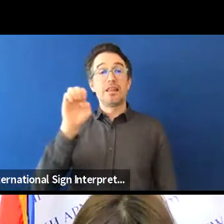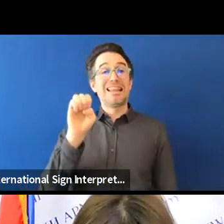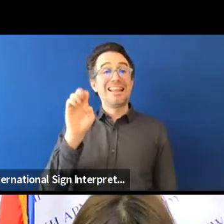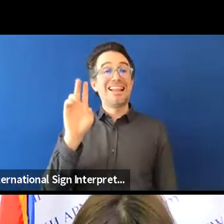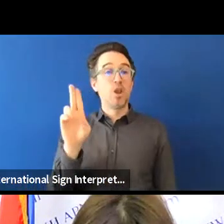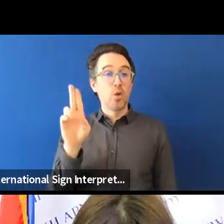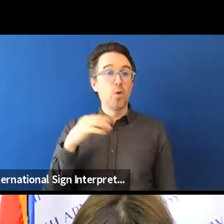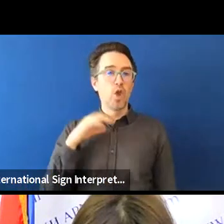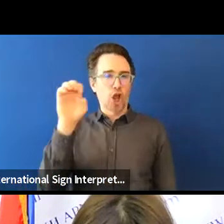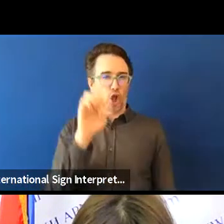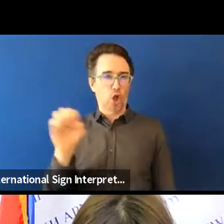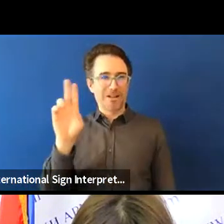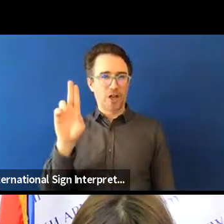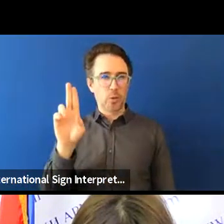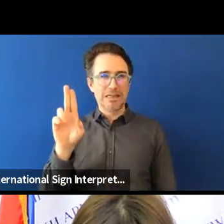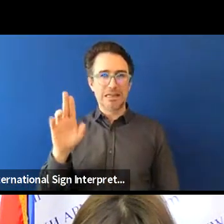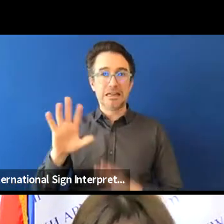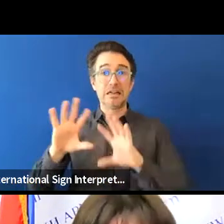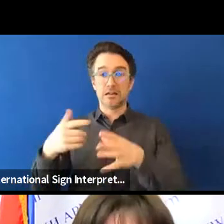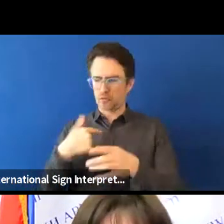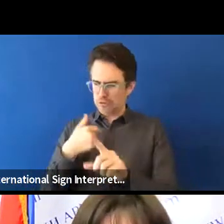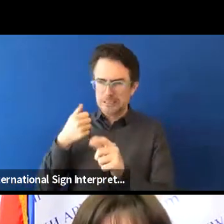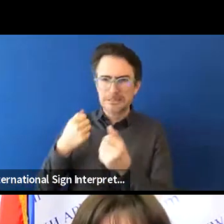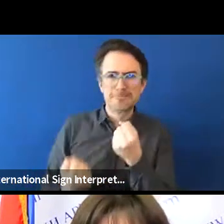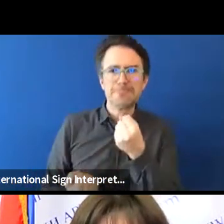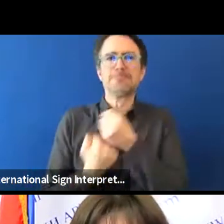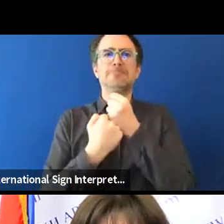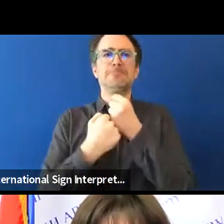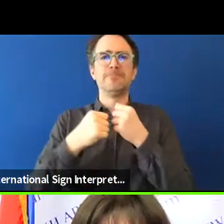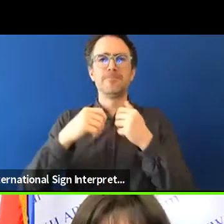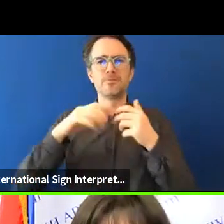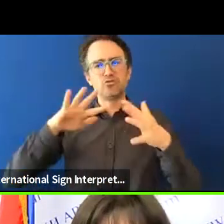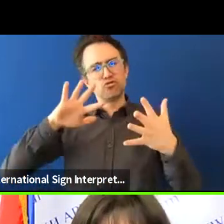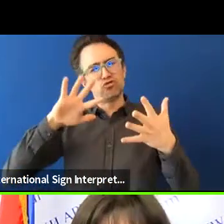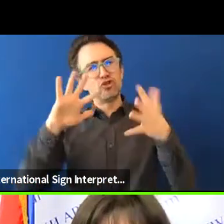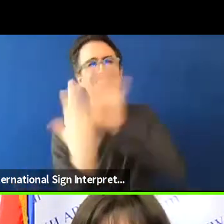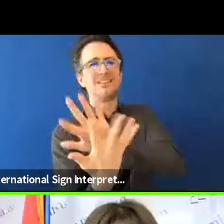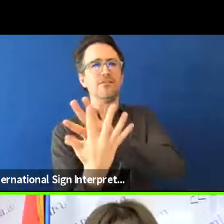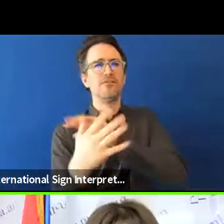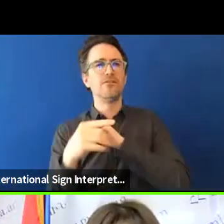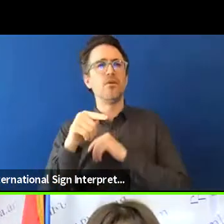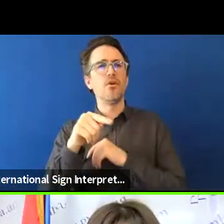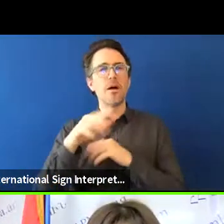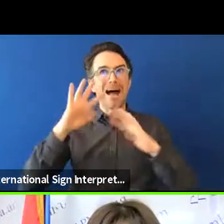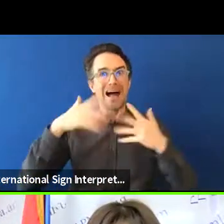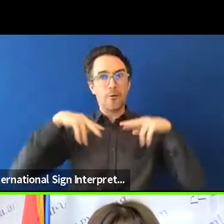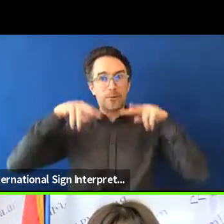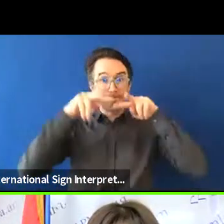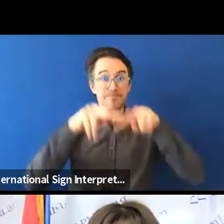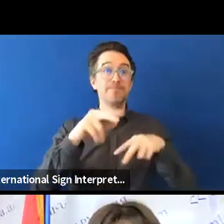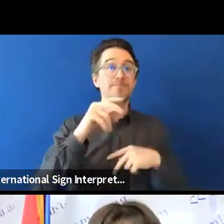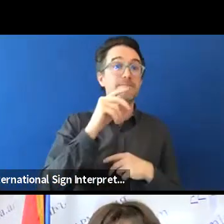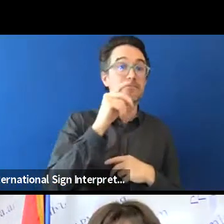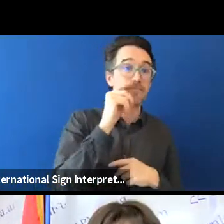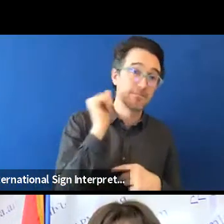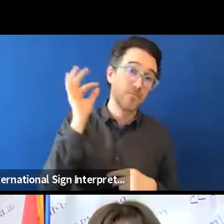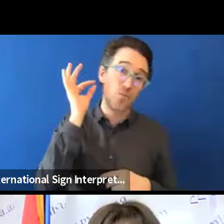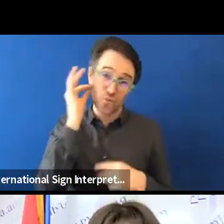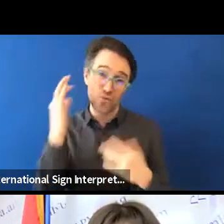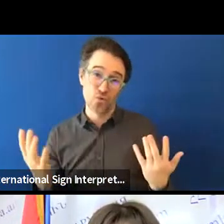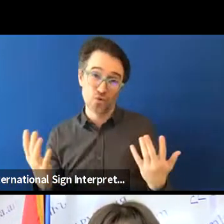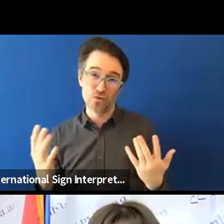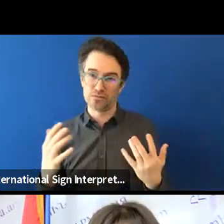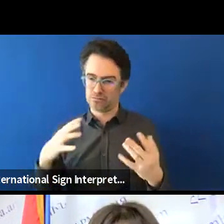in all external policies and sectors. We do this inter alia through